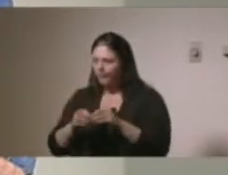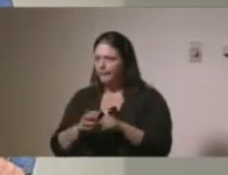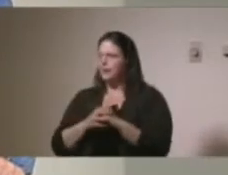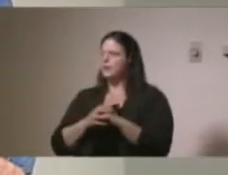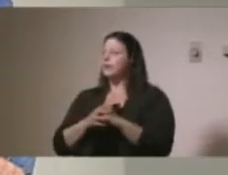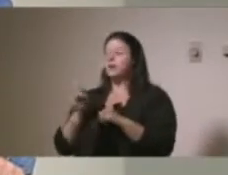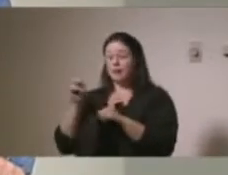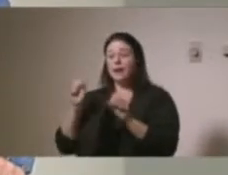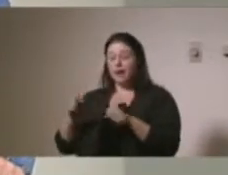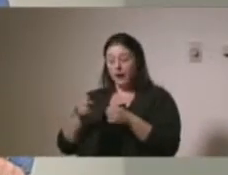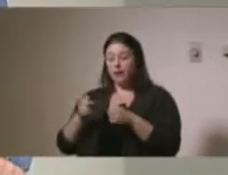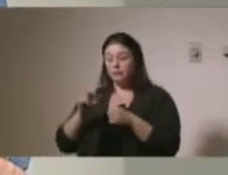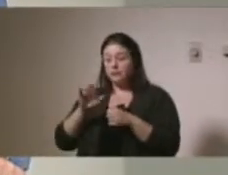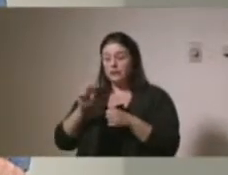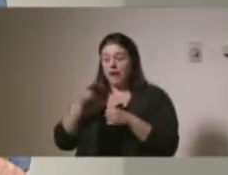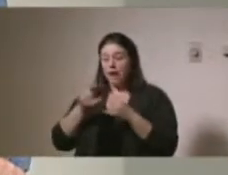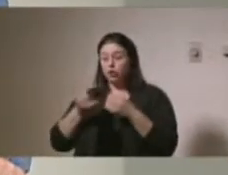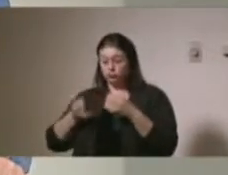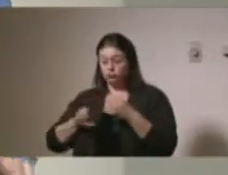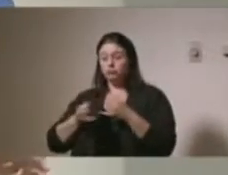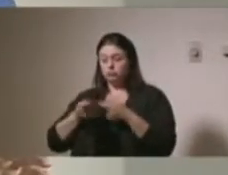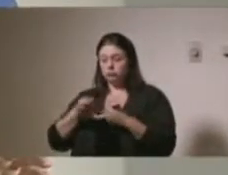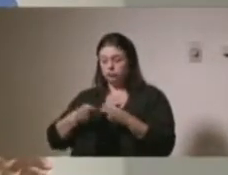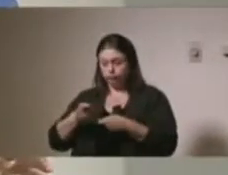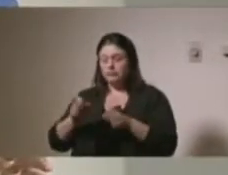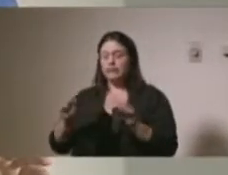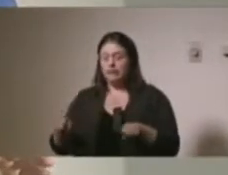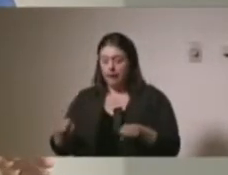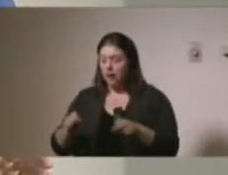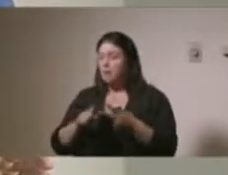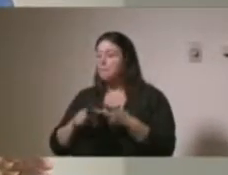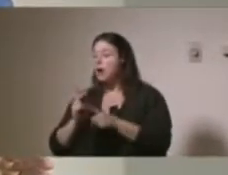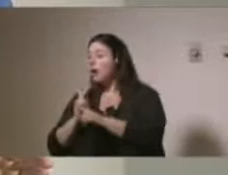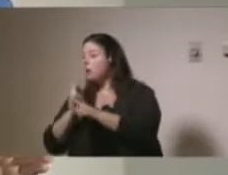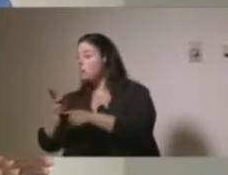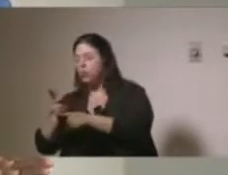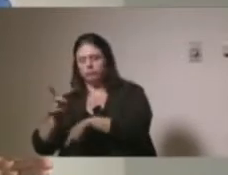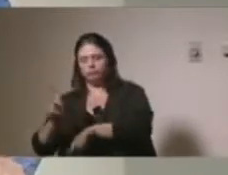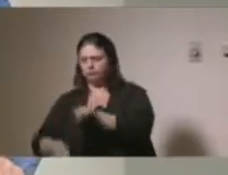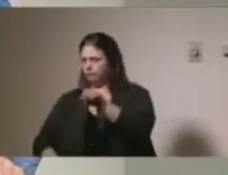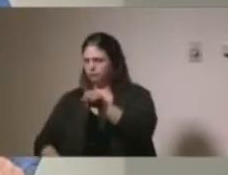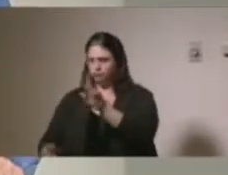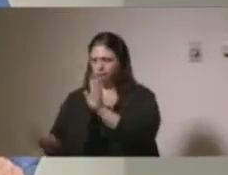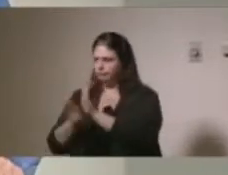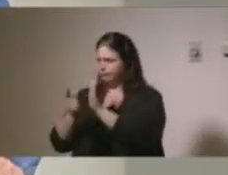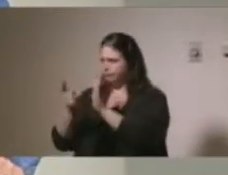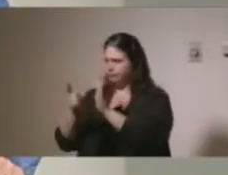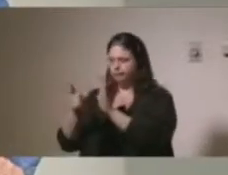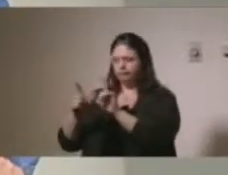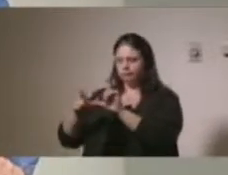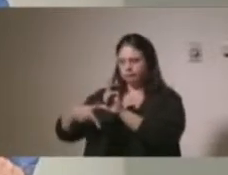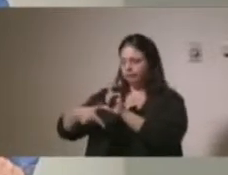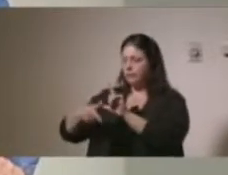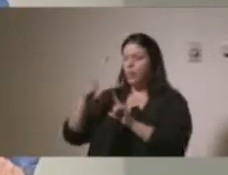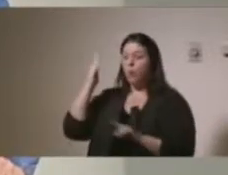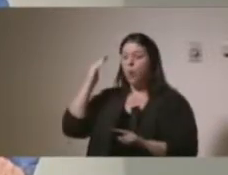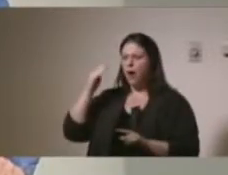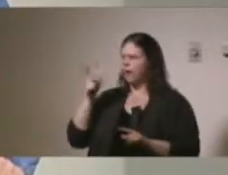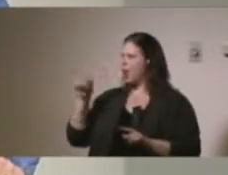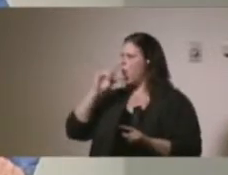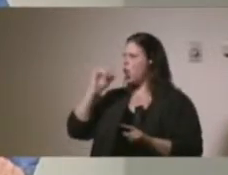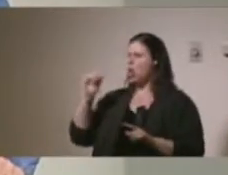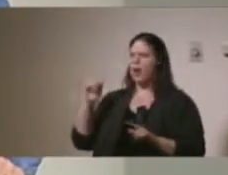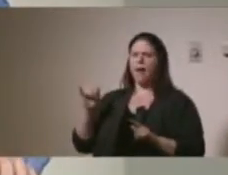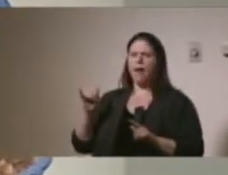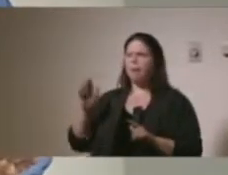checks, but they can't do any lending. And the reality is the reason why they actually stopped them is because they act like the wild, wild